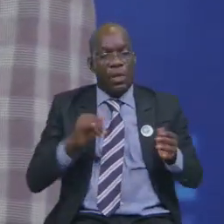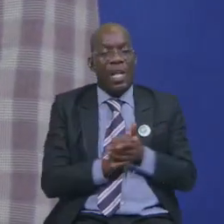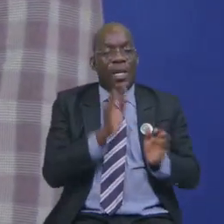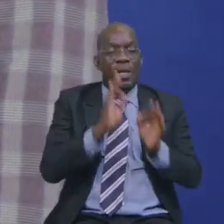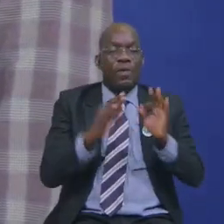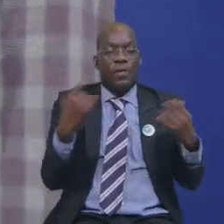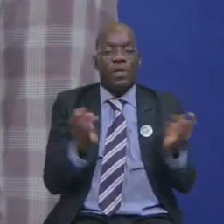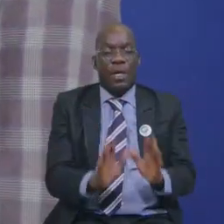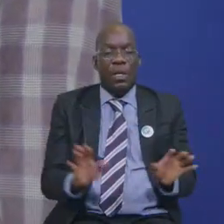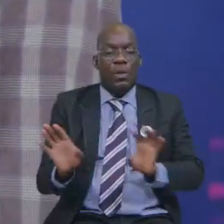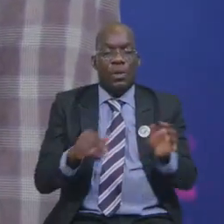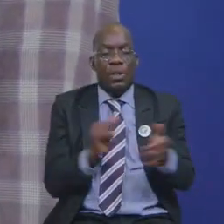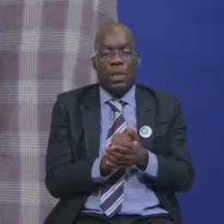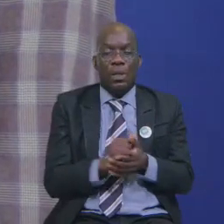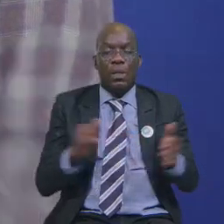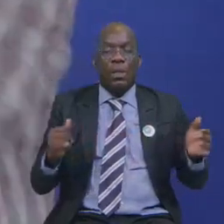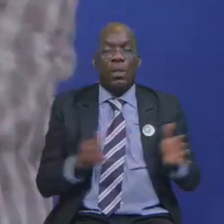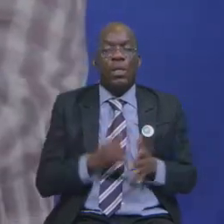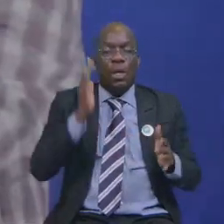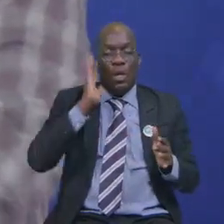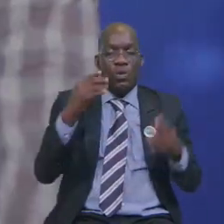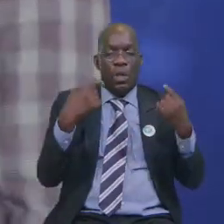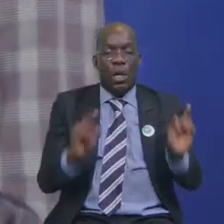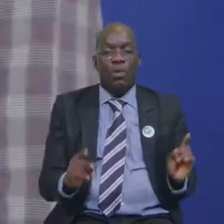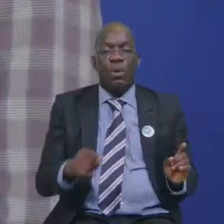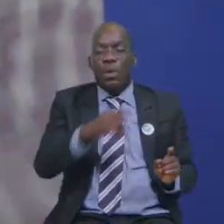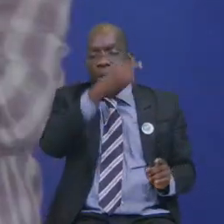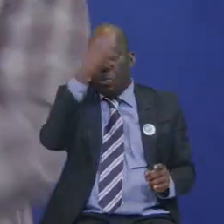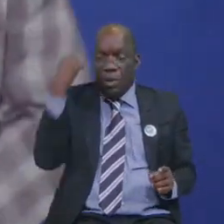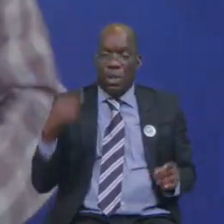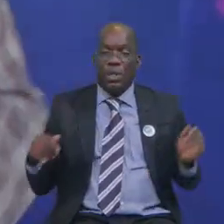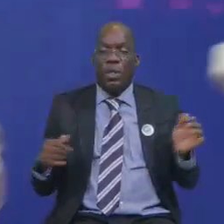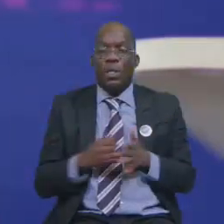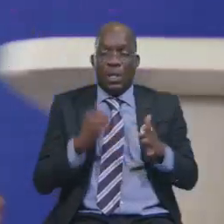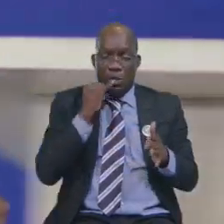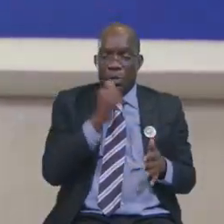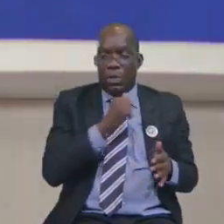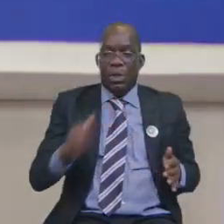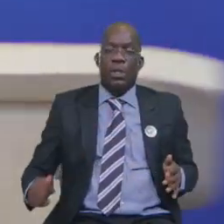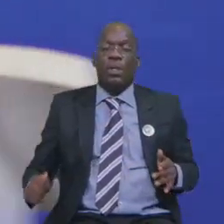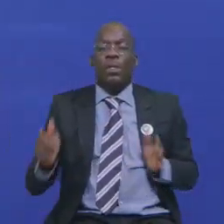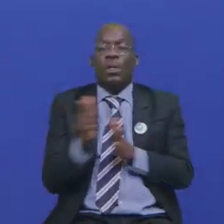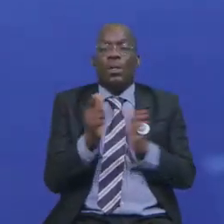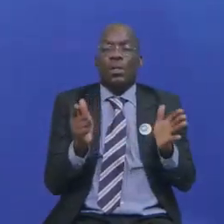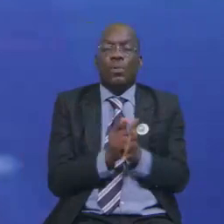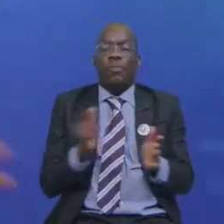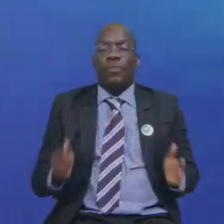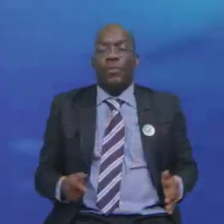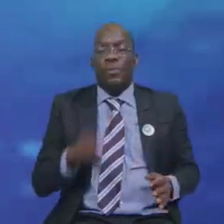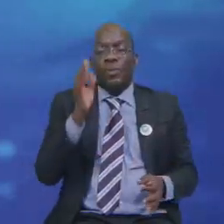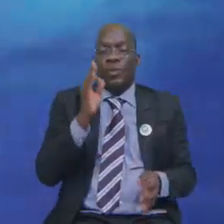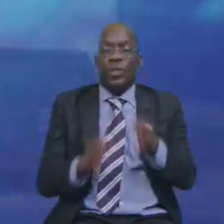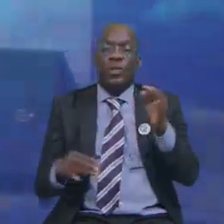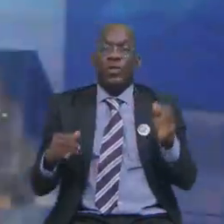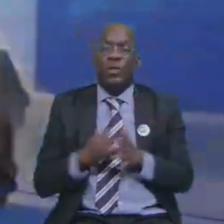that, it will happen because it's a law. And if it says, read your